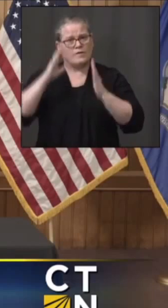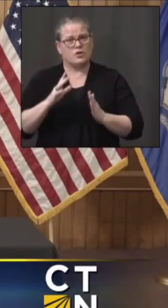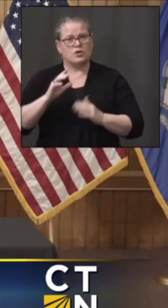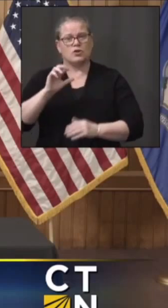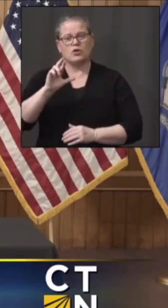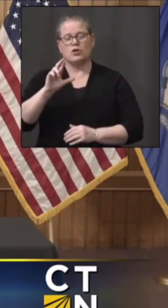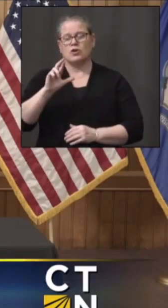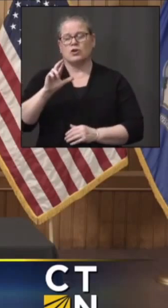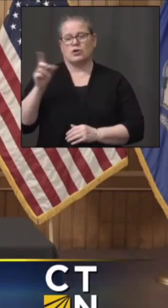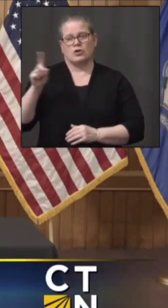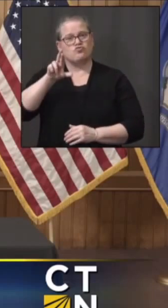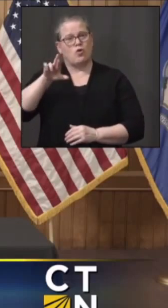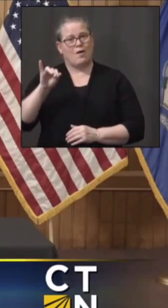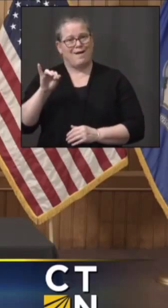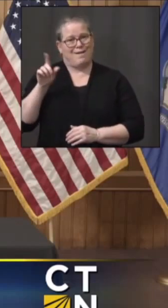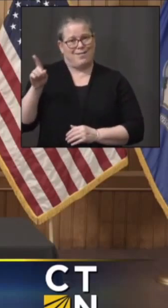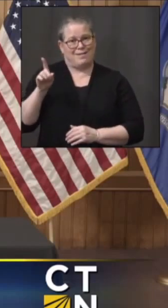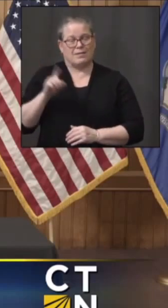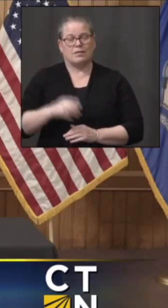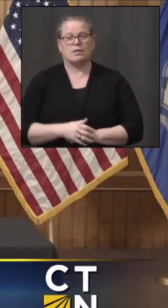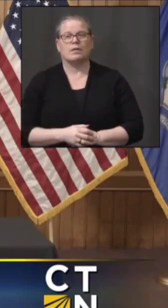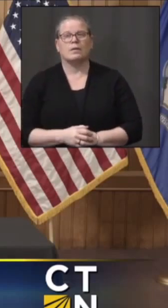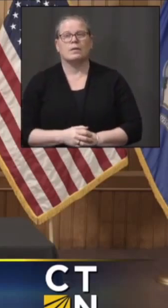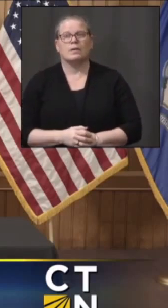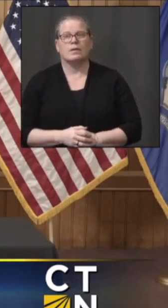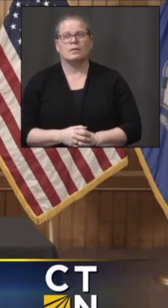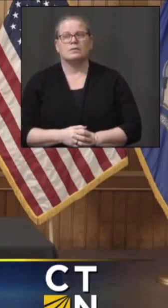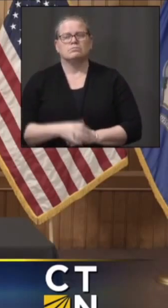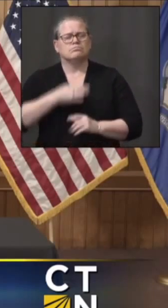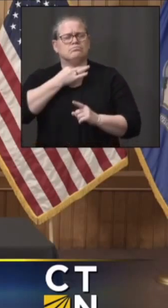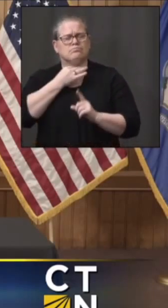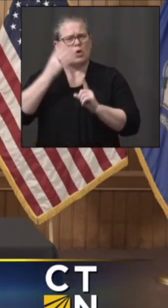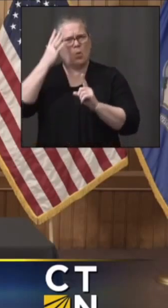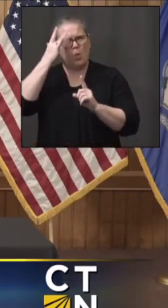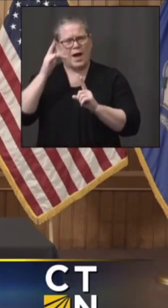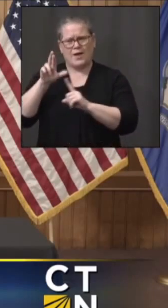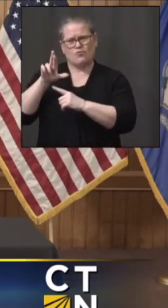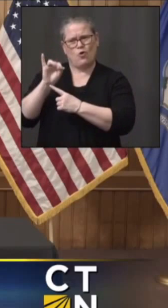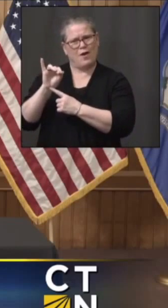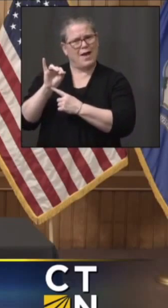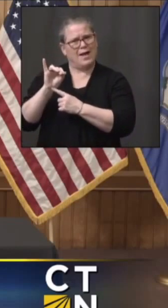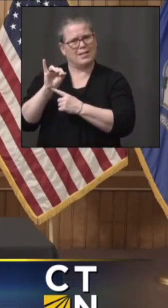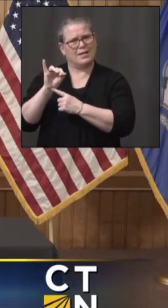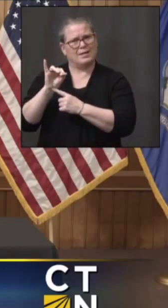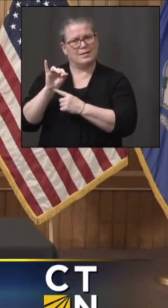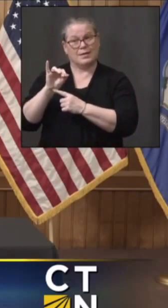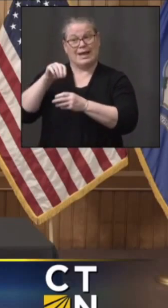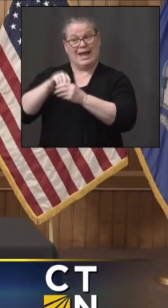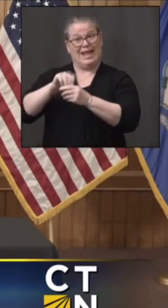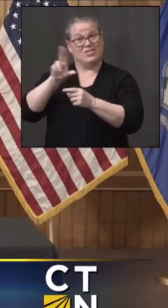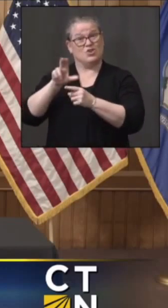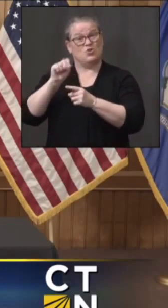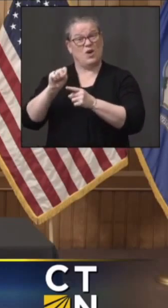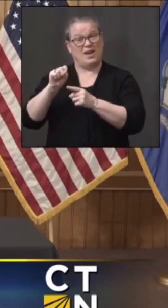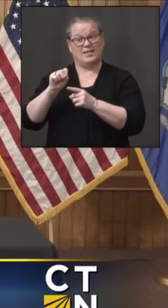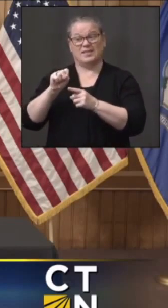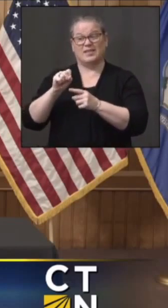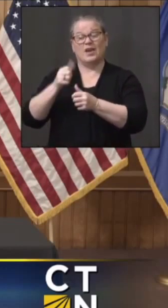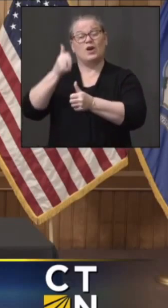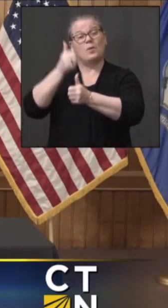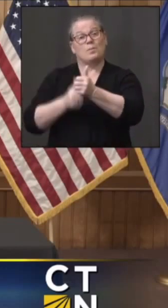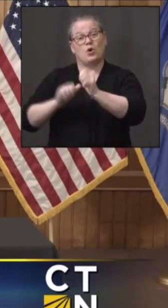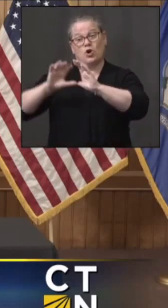accounts for Rhode Island having the highest per capita case rate in the United States? It's